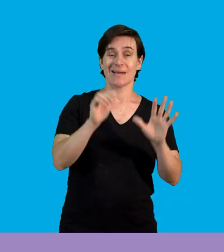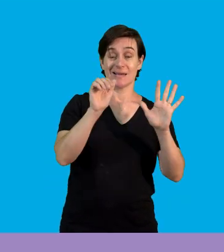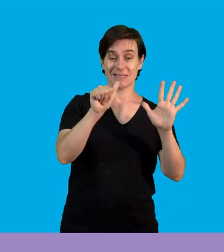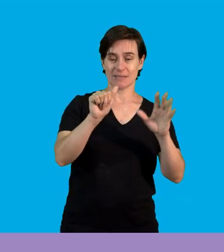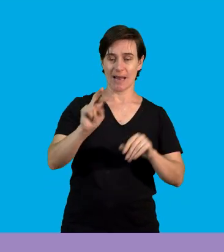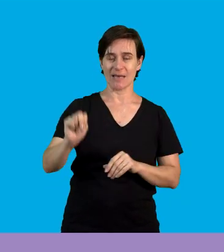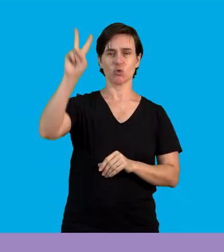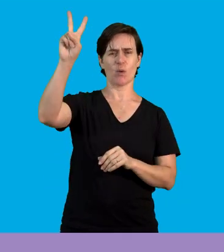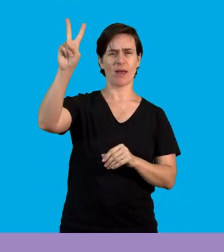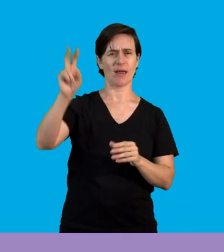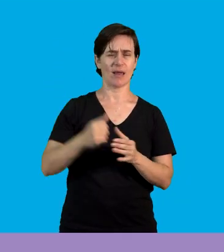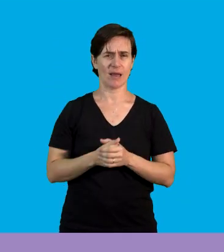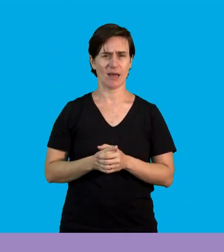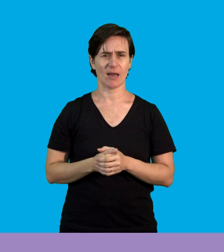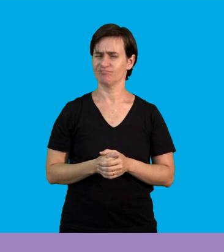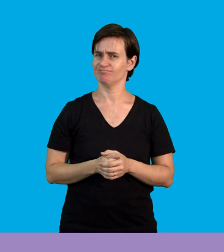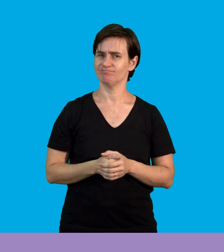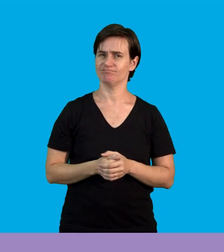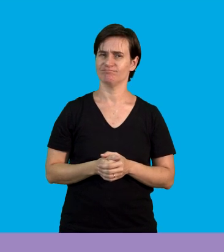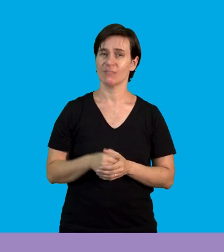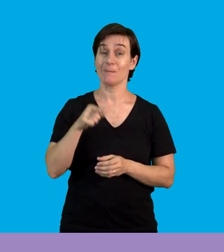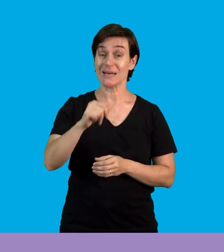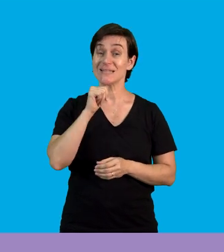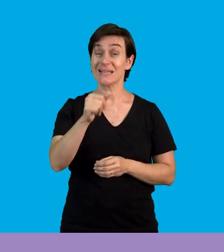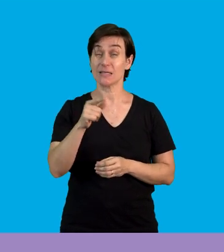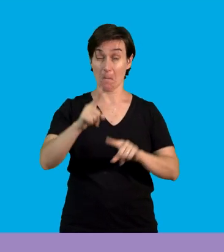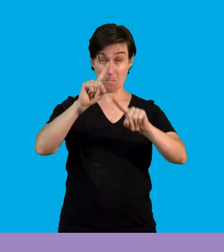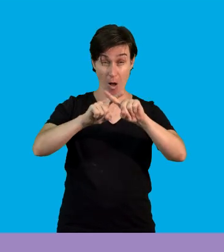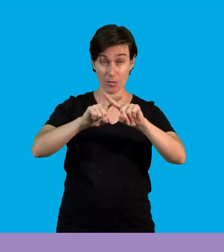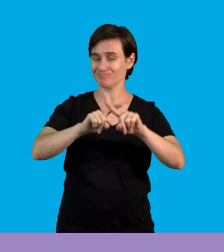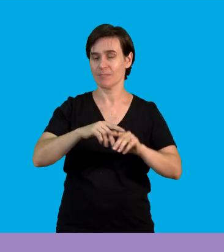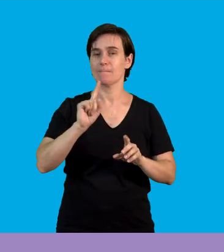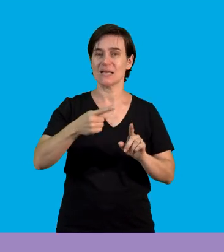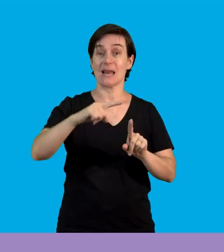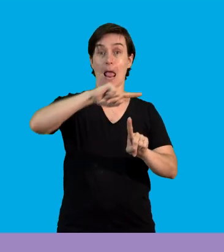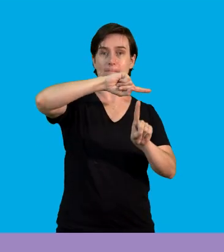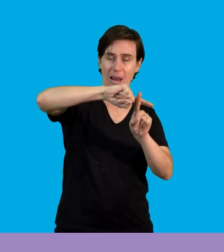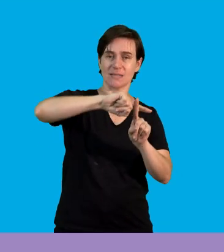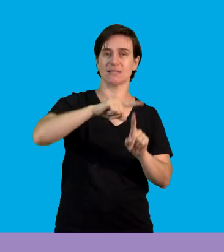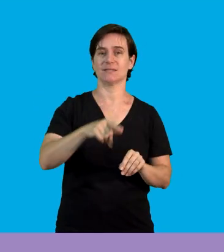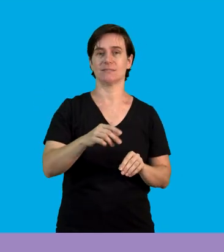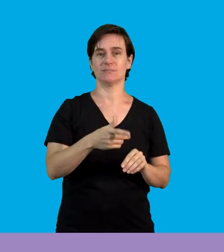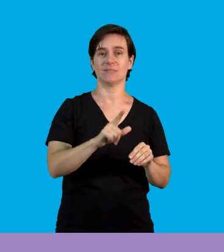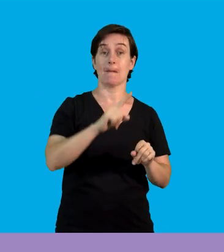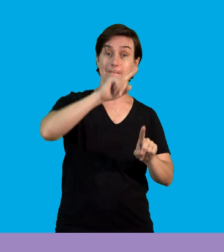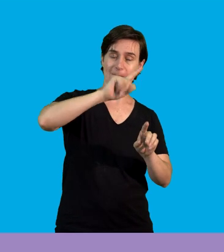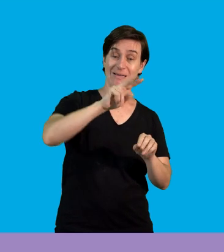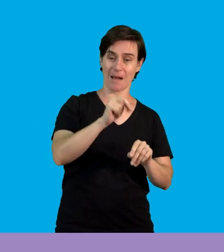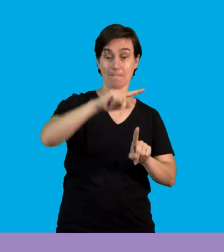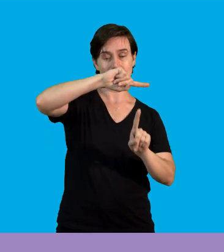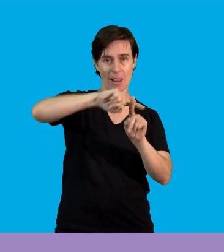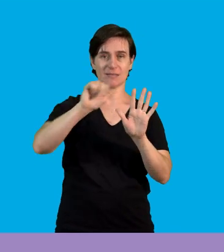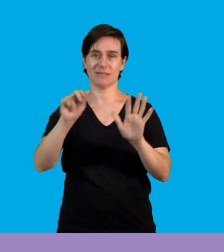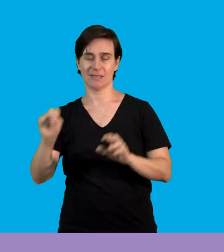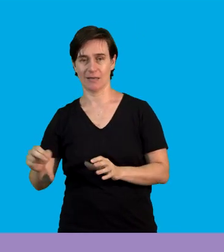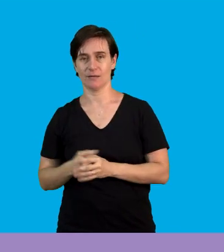n squared, and yet the sum said add. So she made 2 mistakes in that, and that's why the outcome